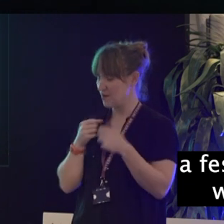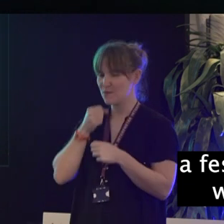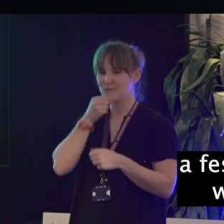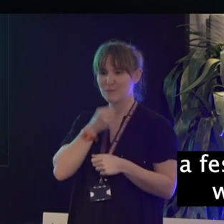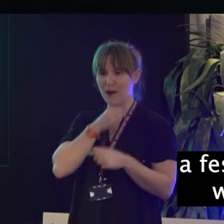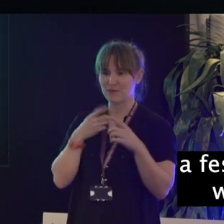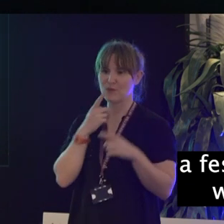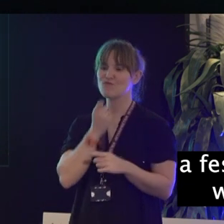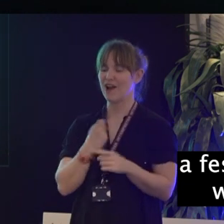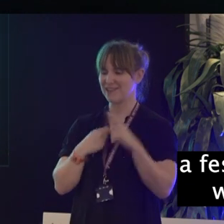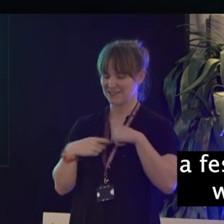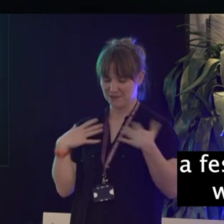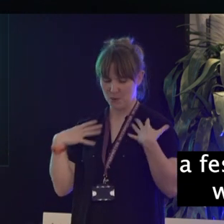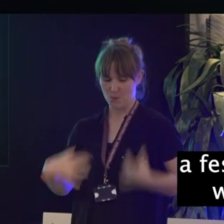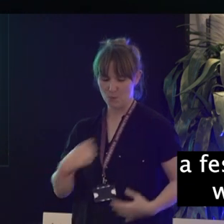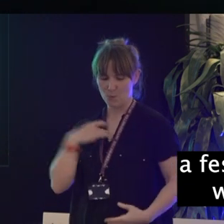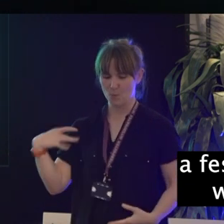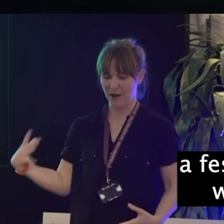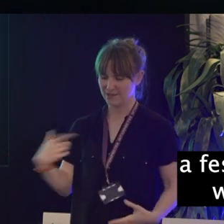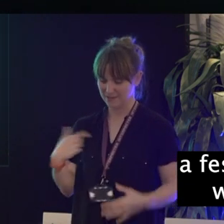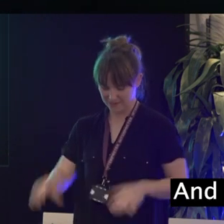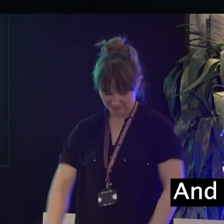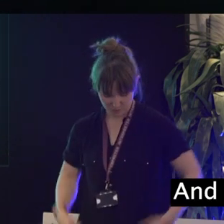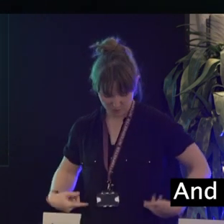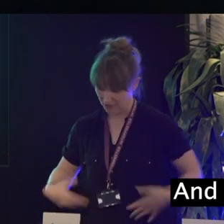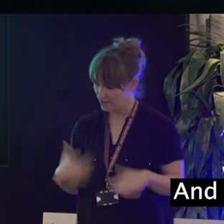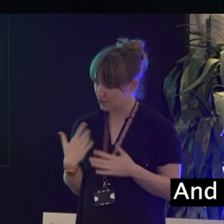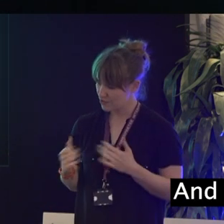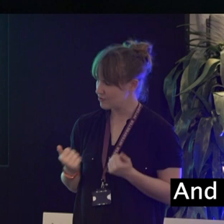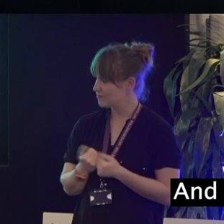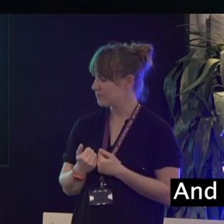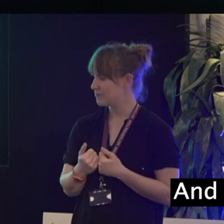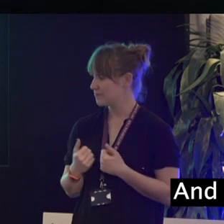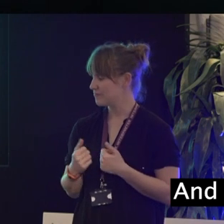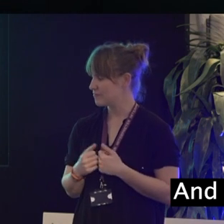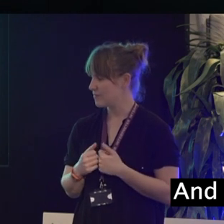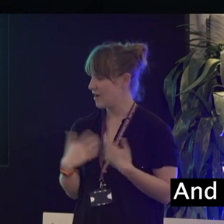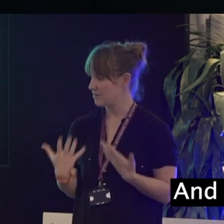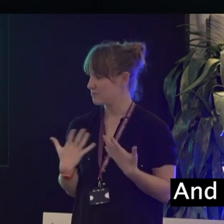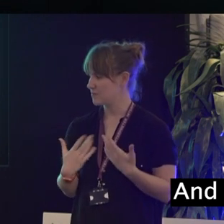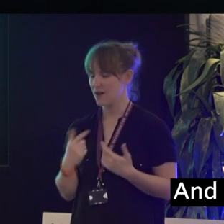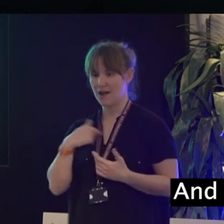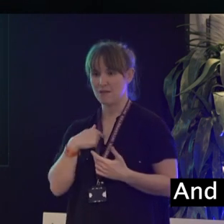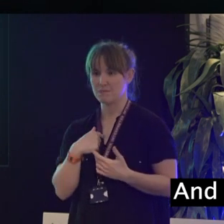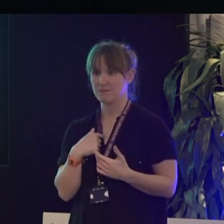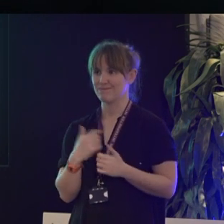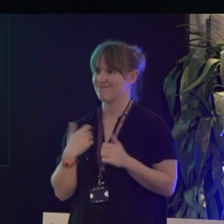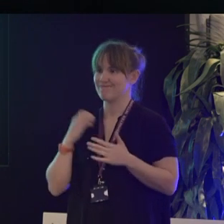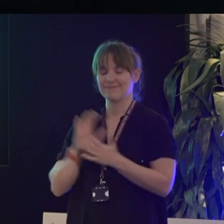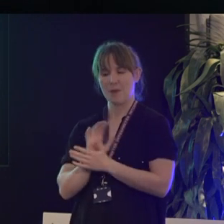microphone. Wearing a white t-shirt, light blue jeans, and yeah, I'm just stoked to be